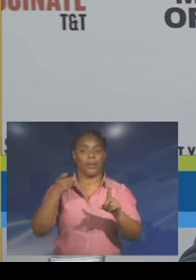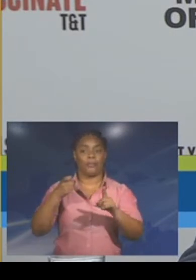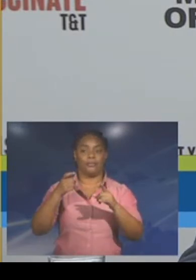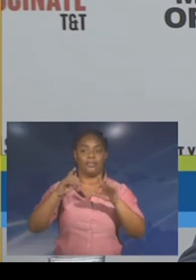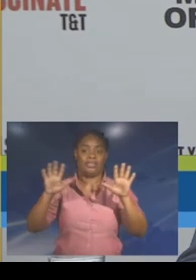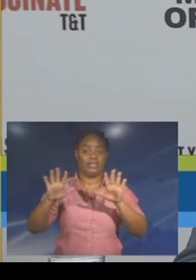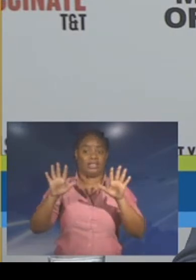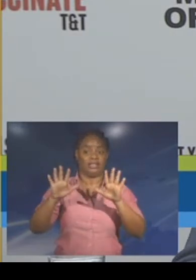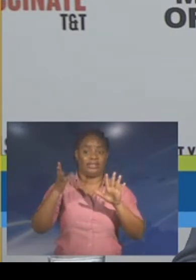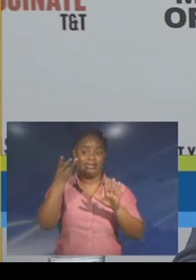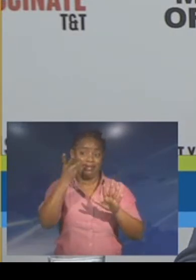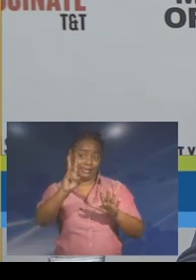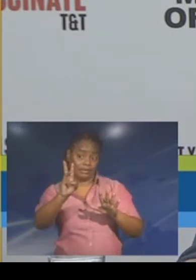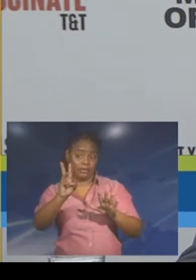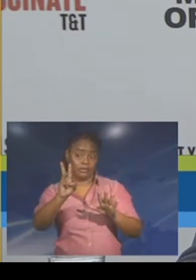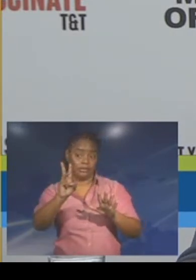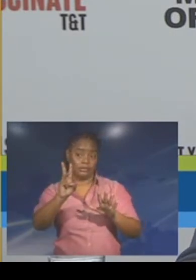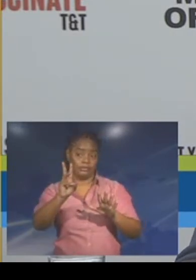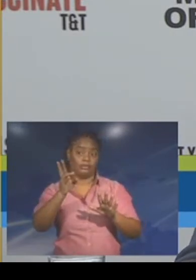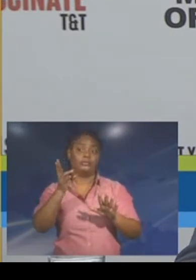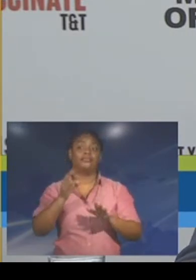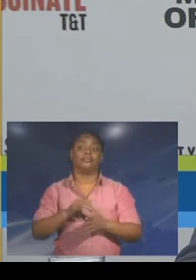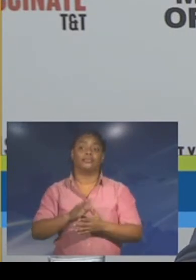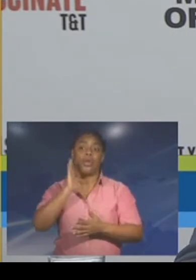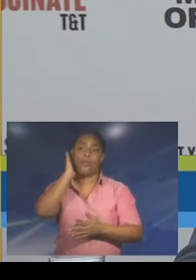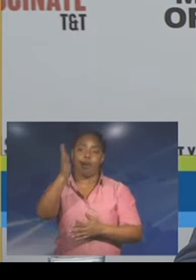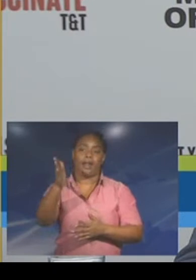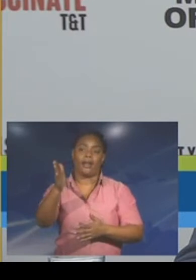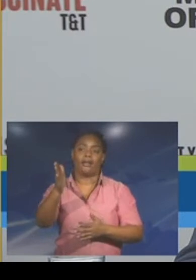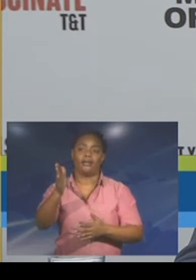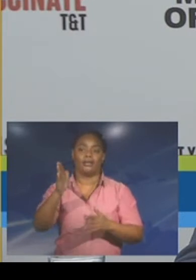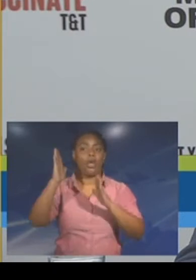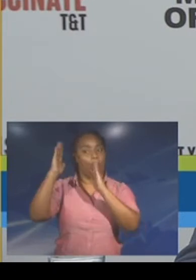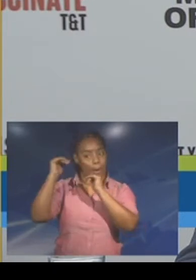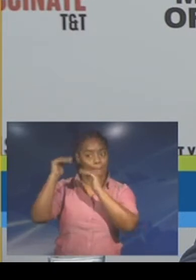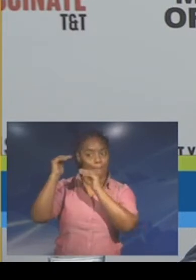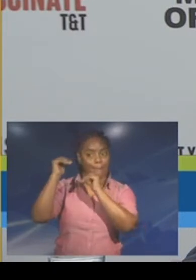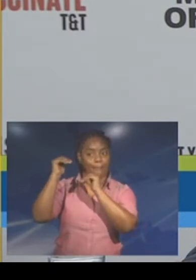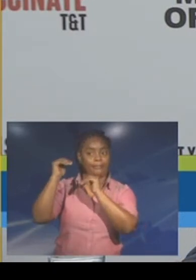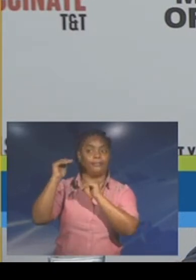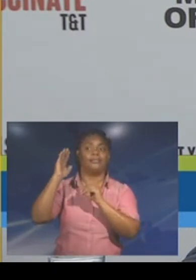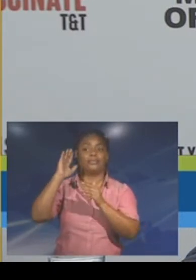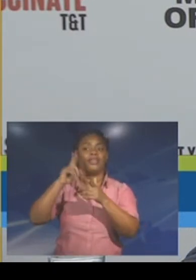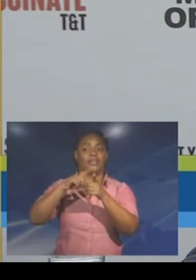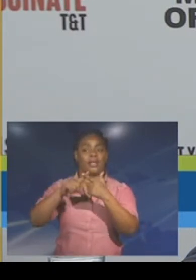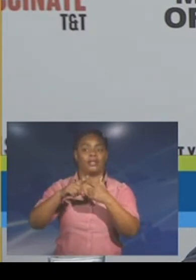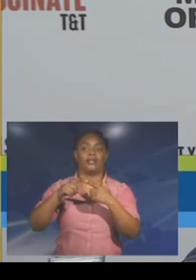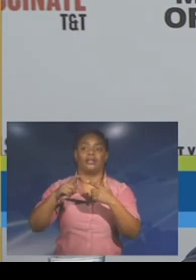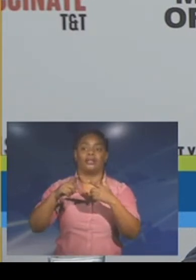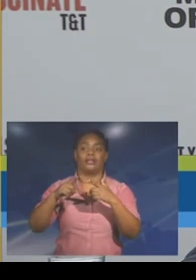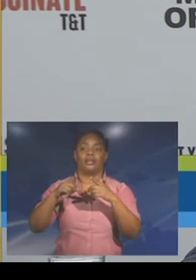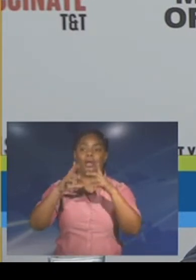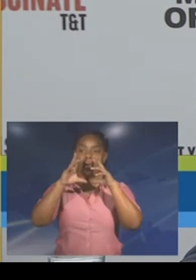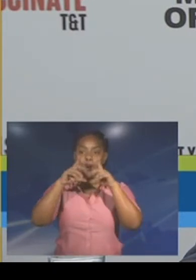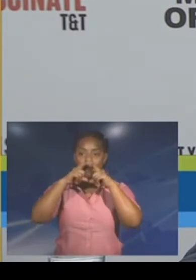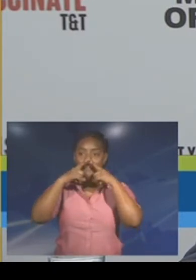of July, all things being equal, the masking mandate will be lifted.